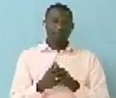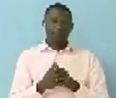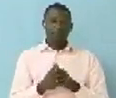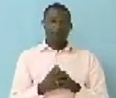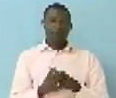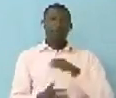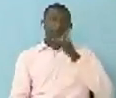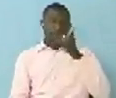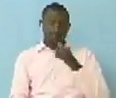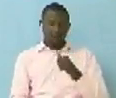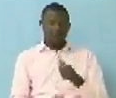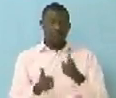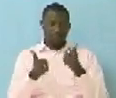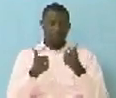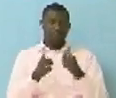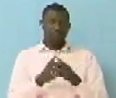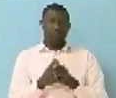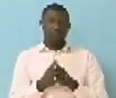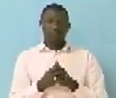Yes, it was.